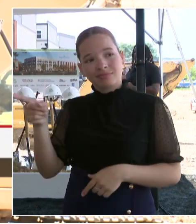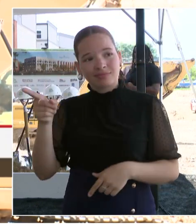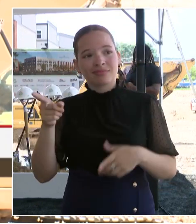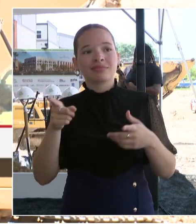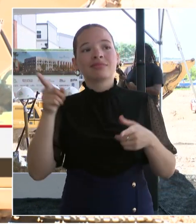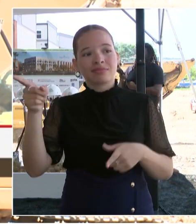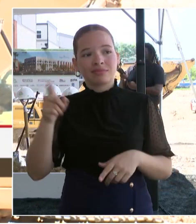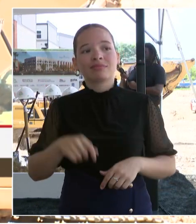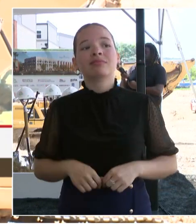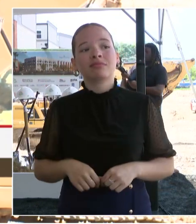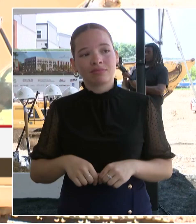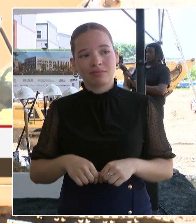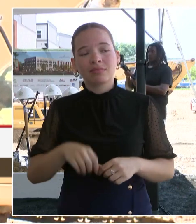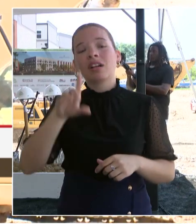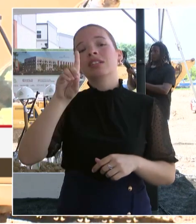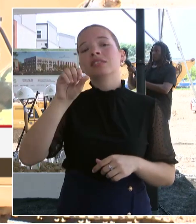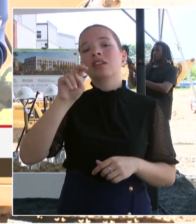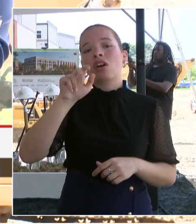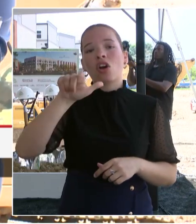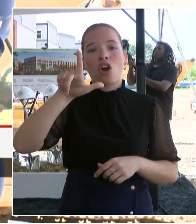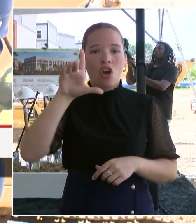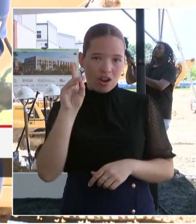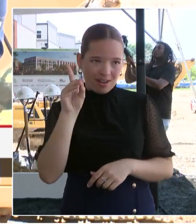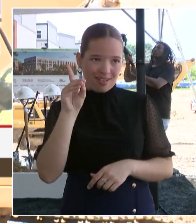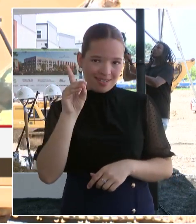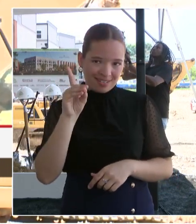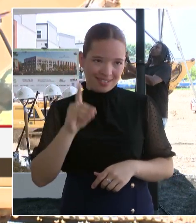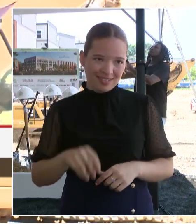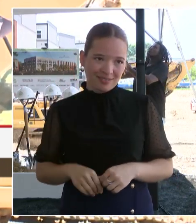Finance Agency. Thank you.